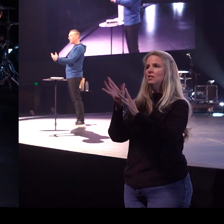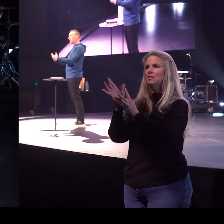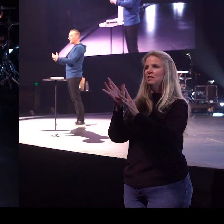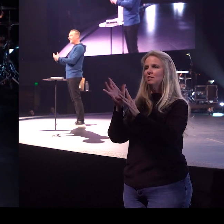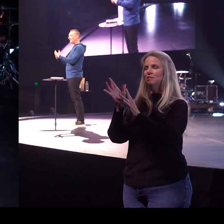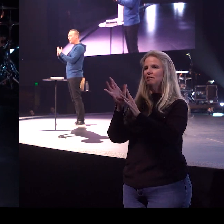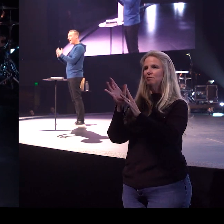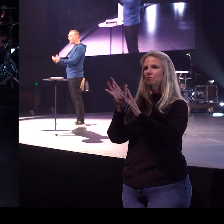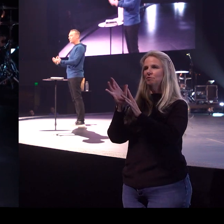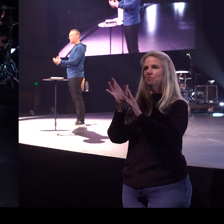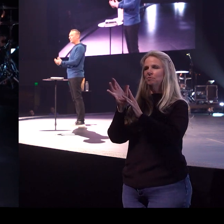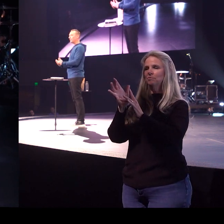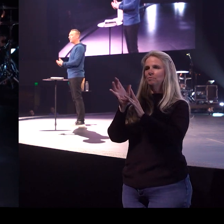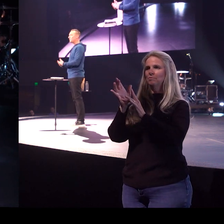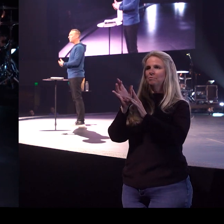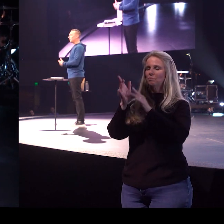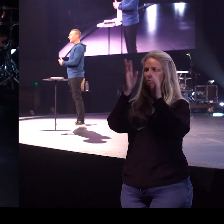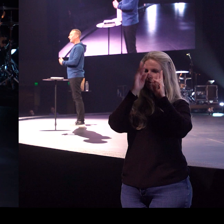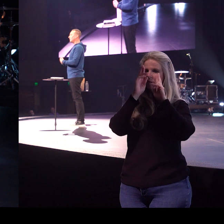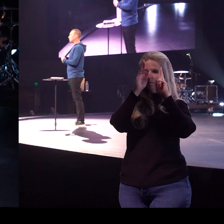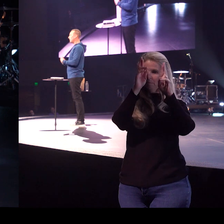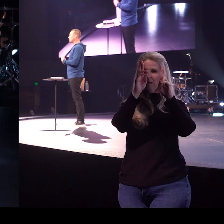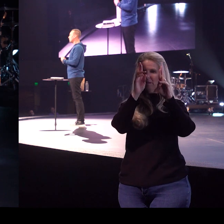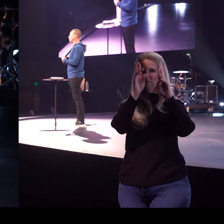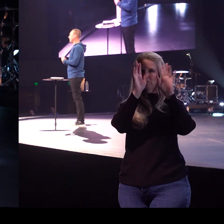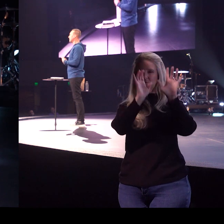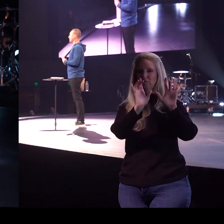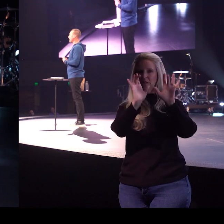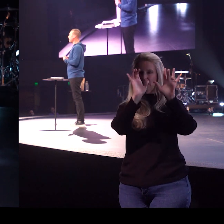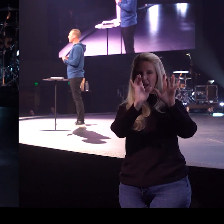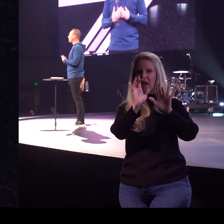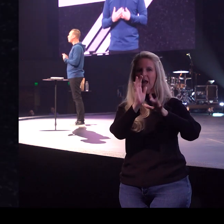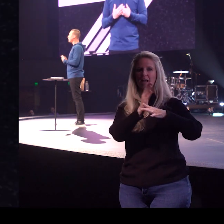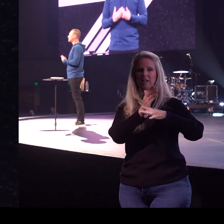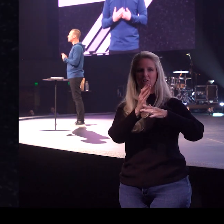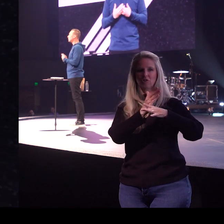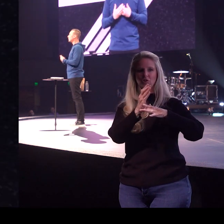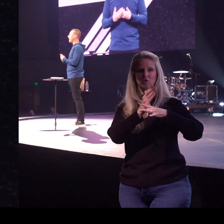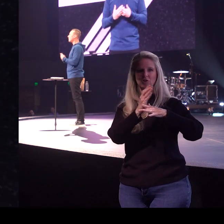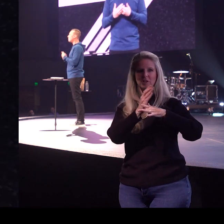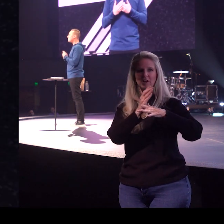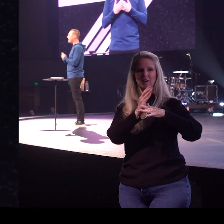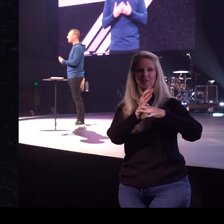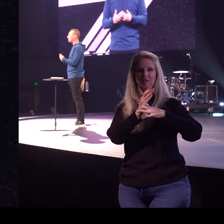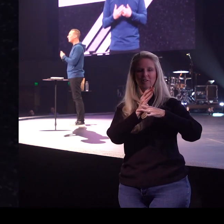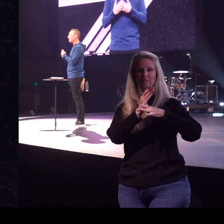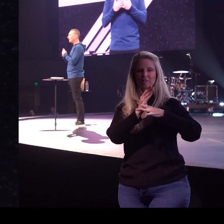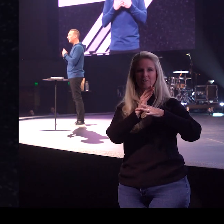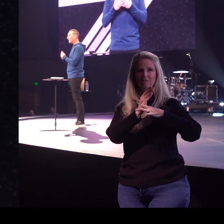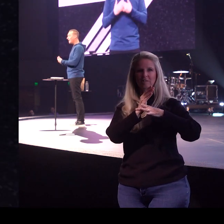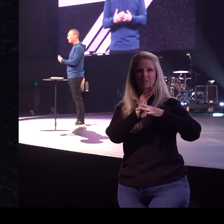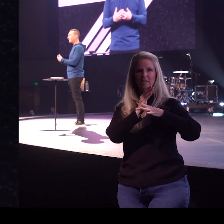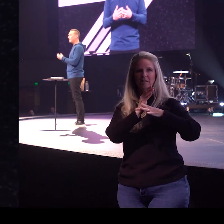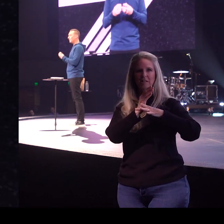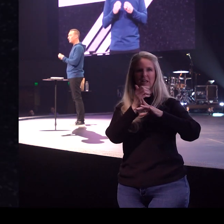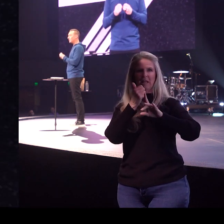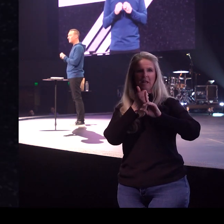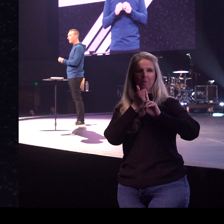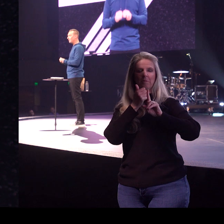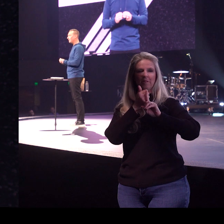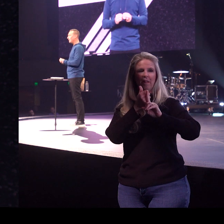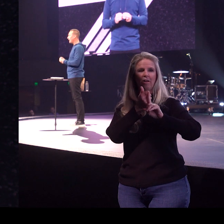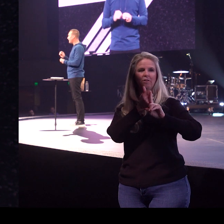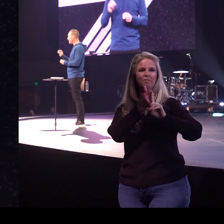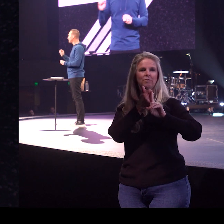dignifies her, interacts with her, and shares who he is and that he wants her to have a better life than